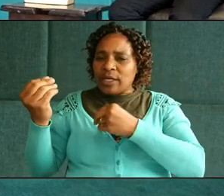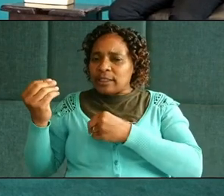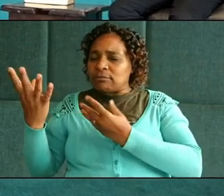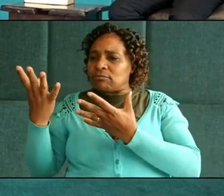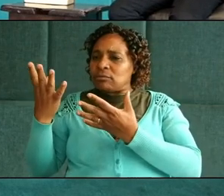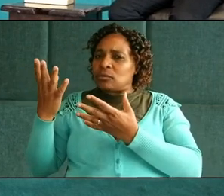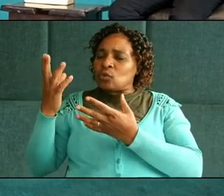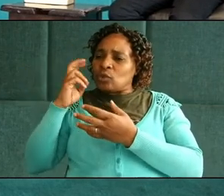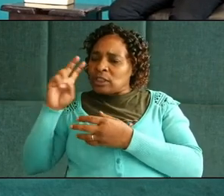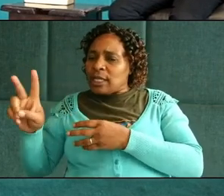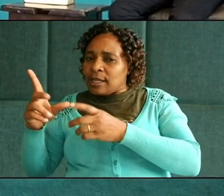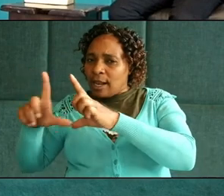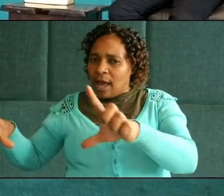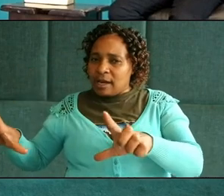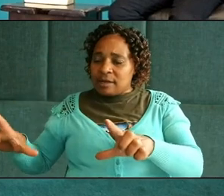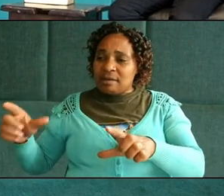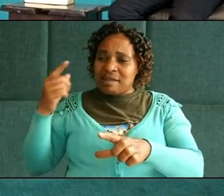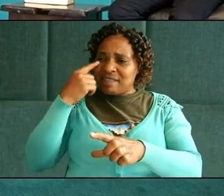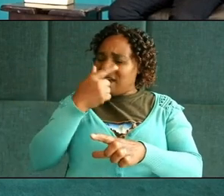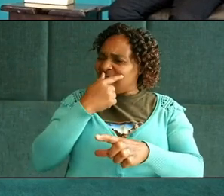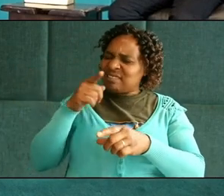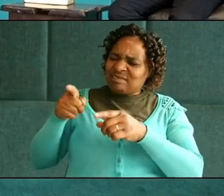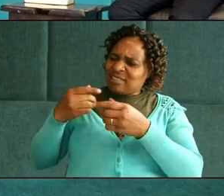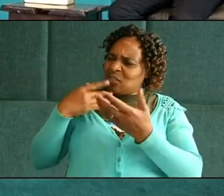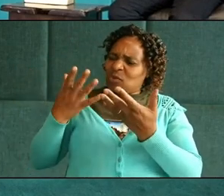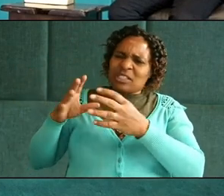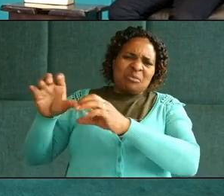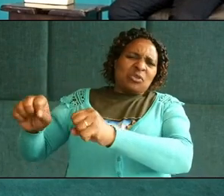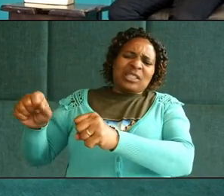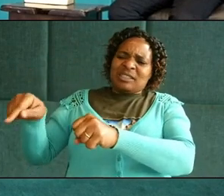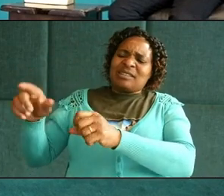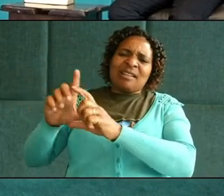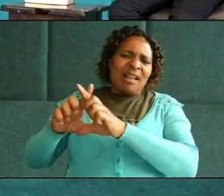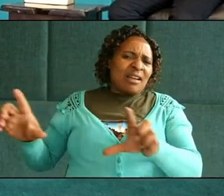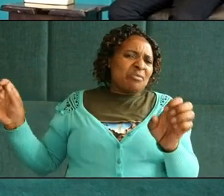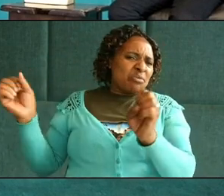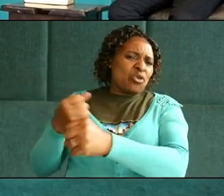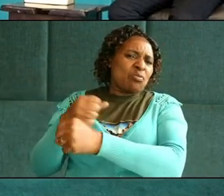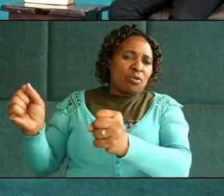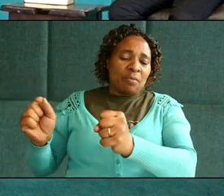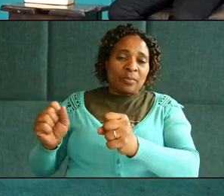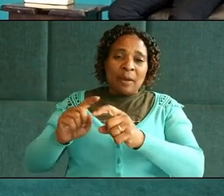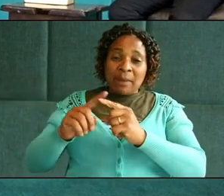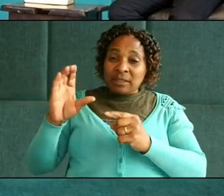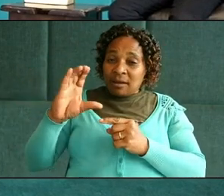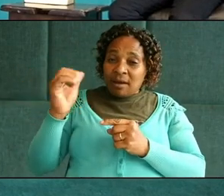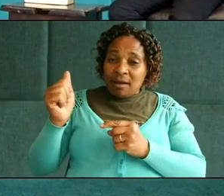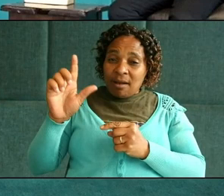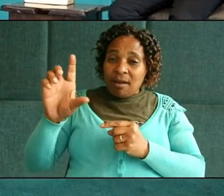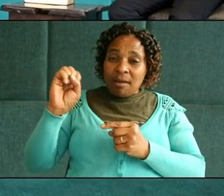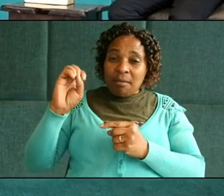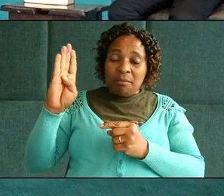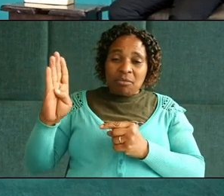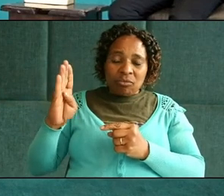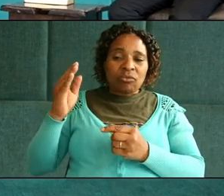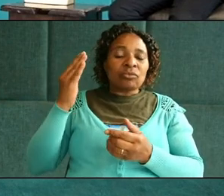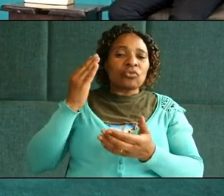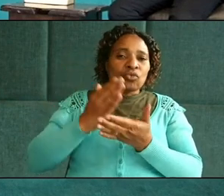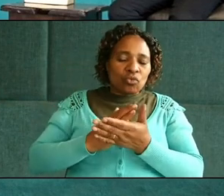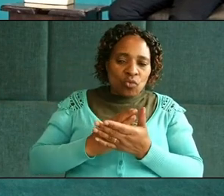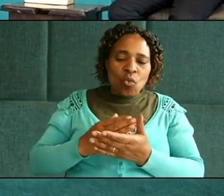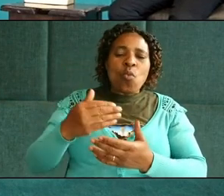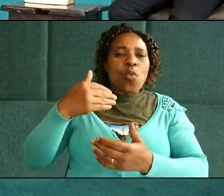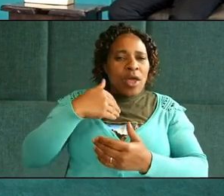eyes of the other guys, they were like, you know, we cannot like possess this land. Yeah. But for Caleb, he was like,